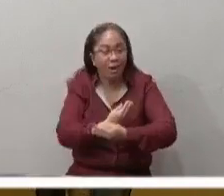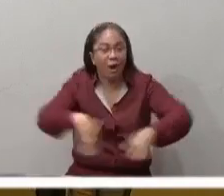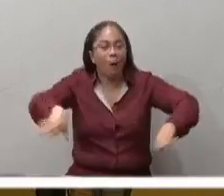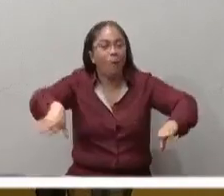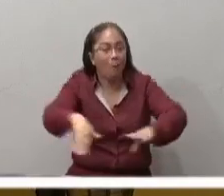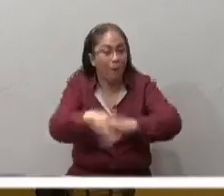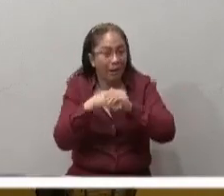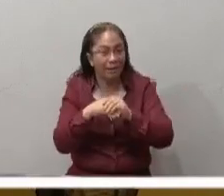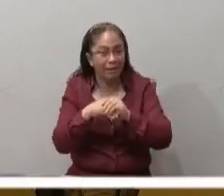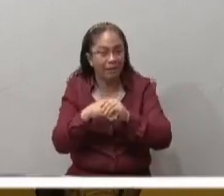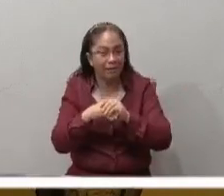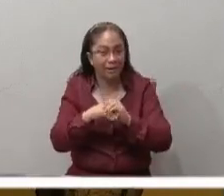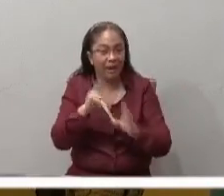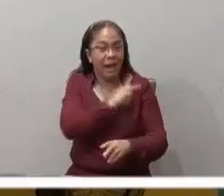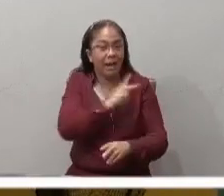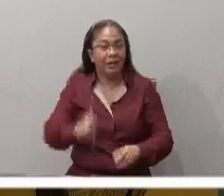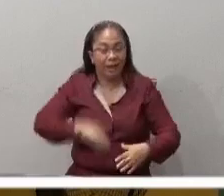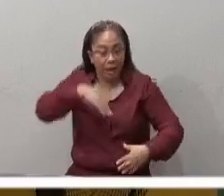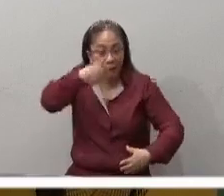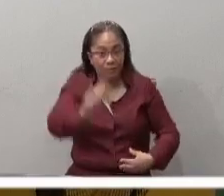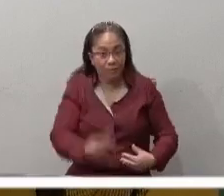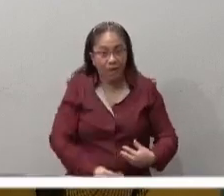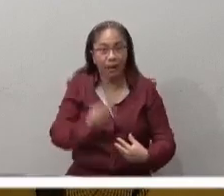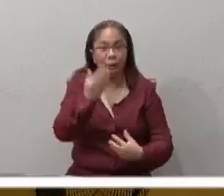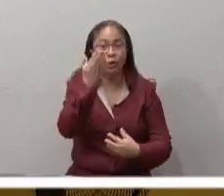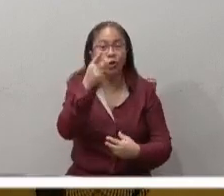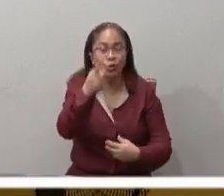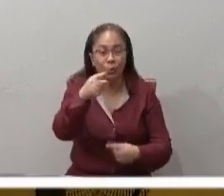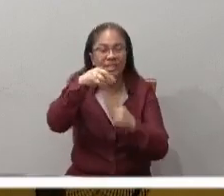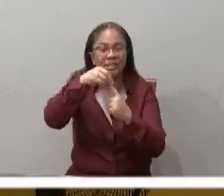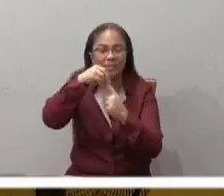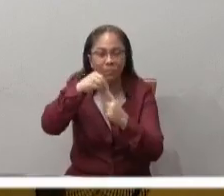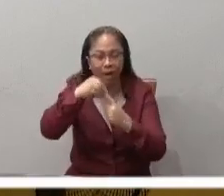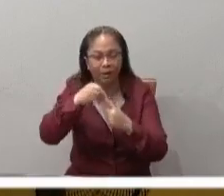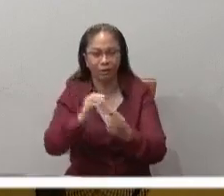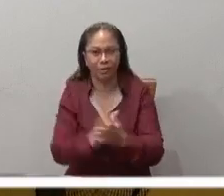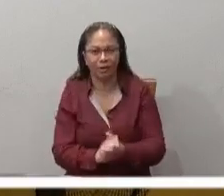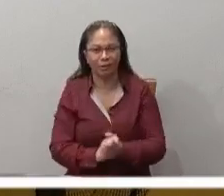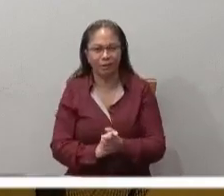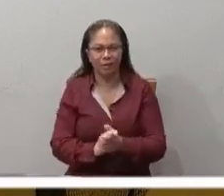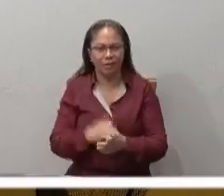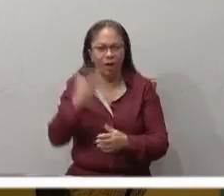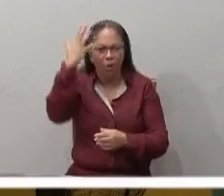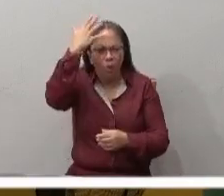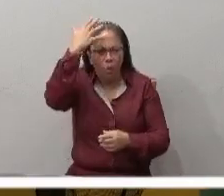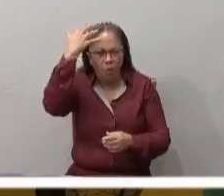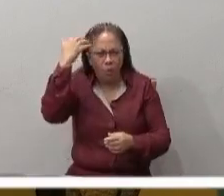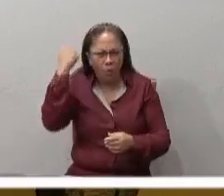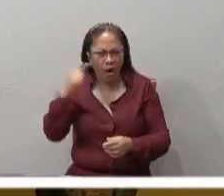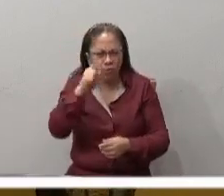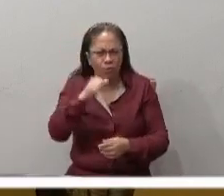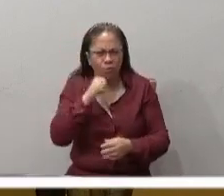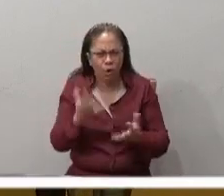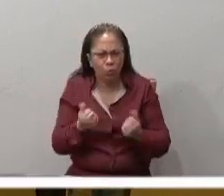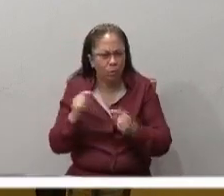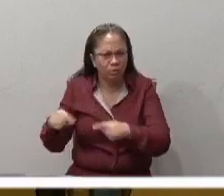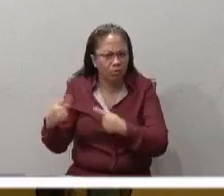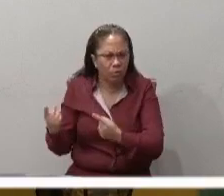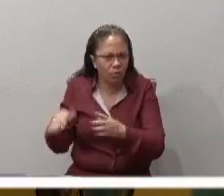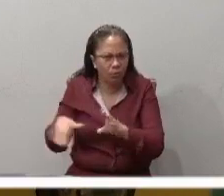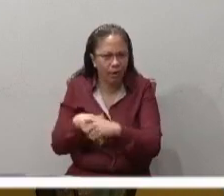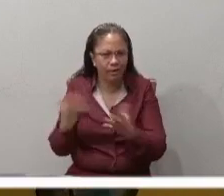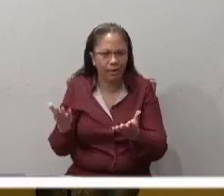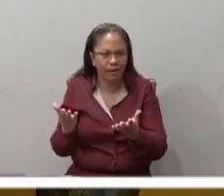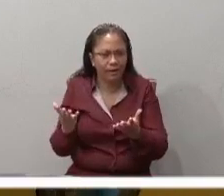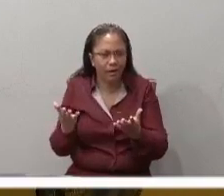were personally invited. And the reason why you didn't want to accept this